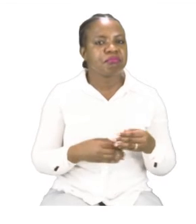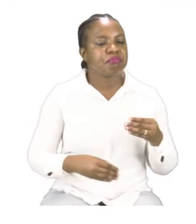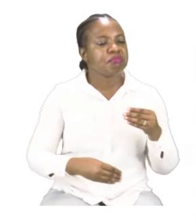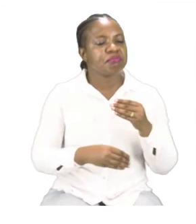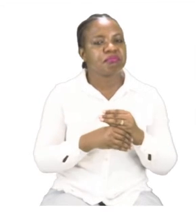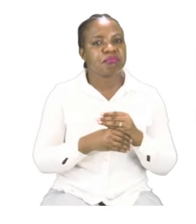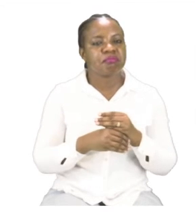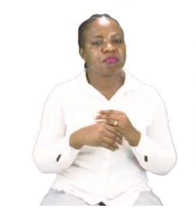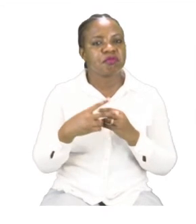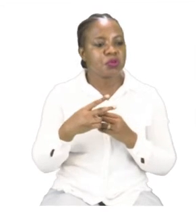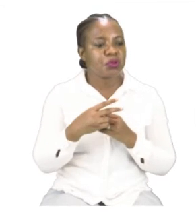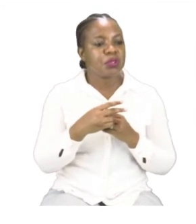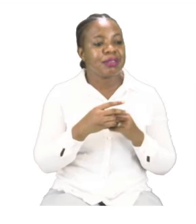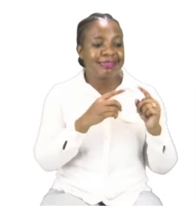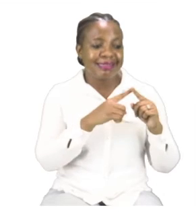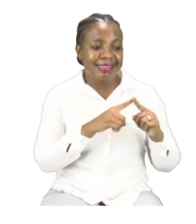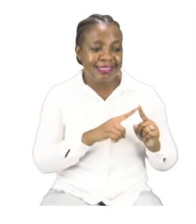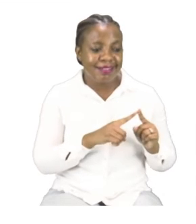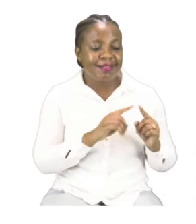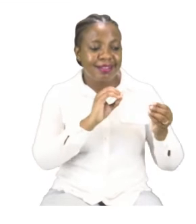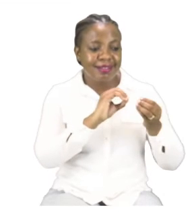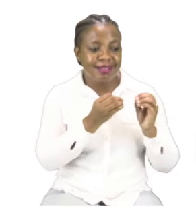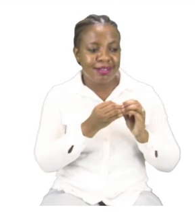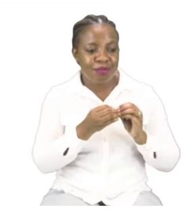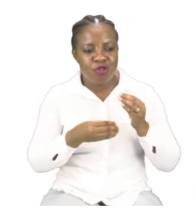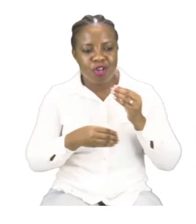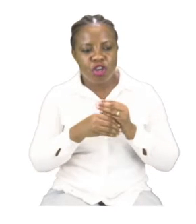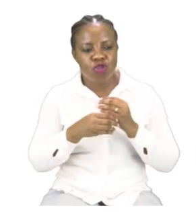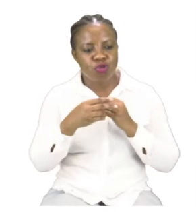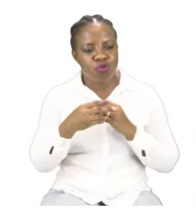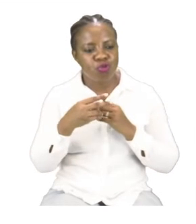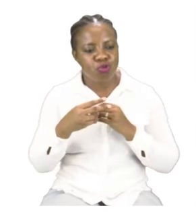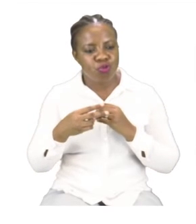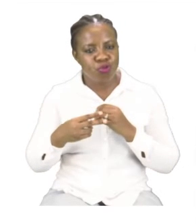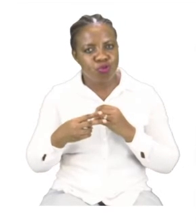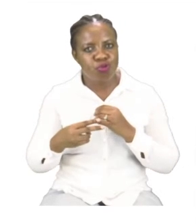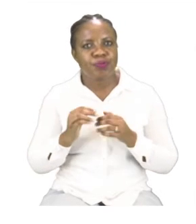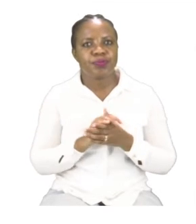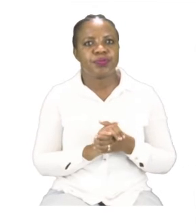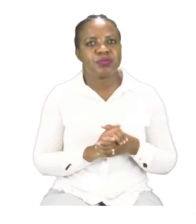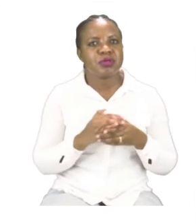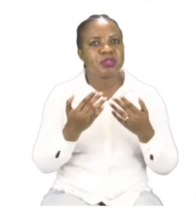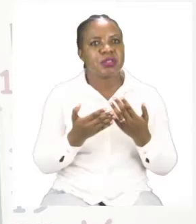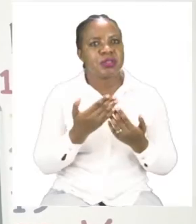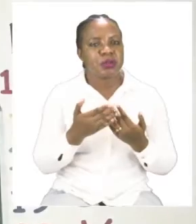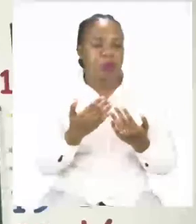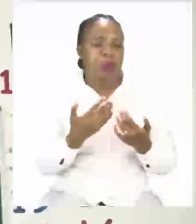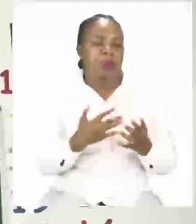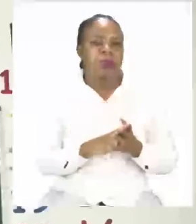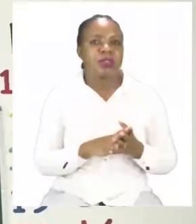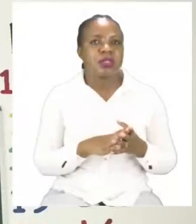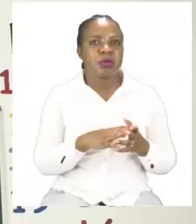to each of those numbers. And that one is very, very easy. I'm going to do the one with